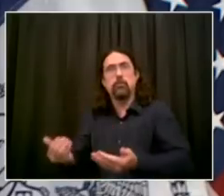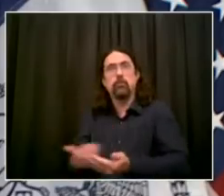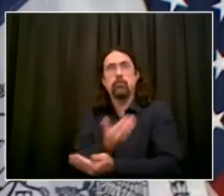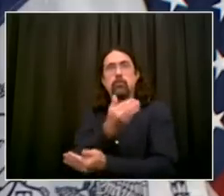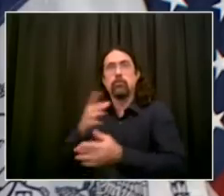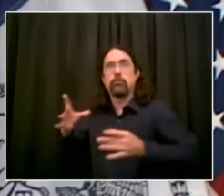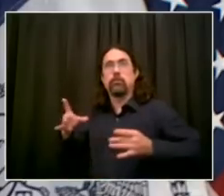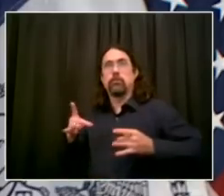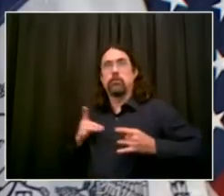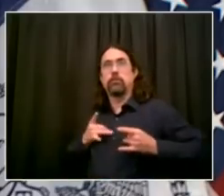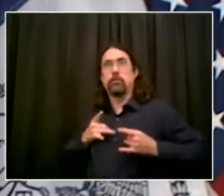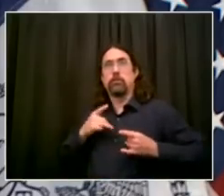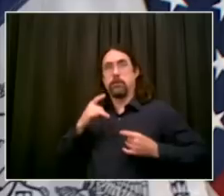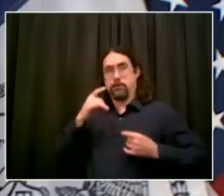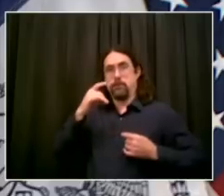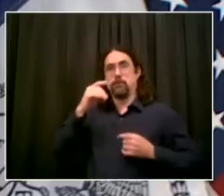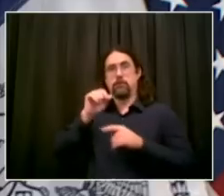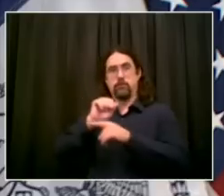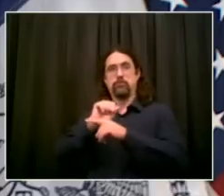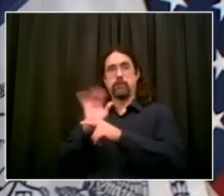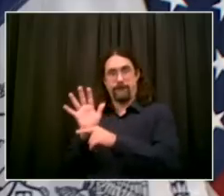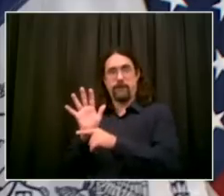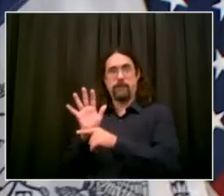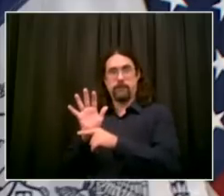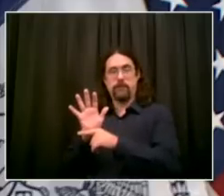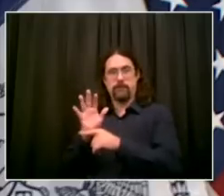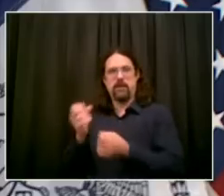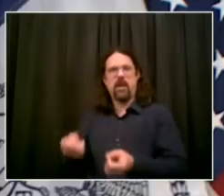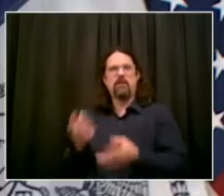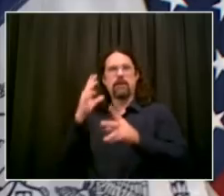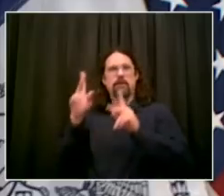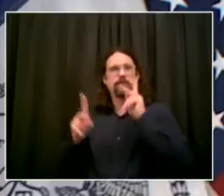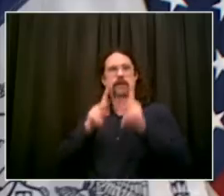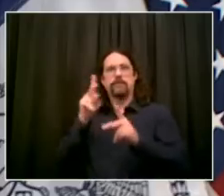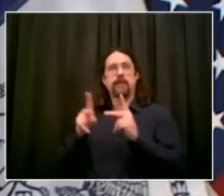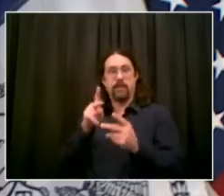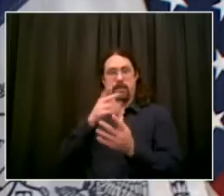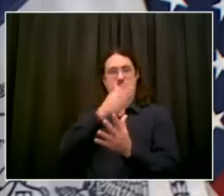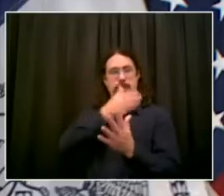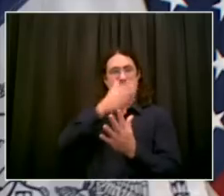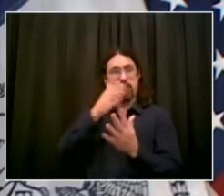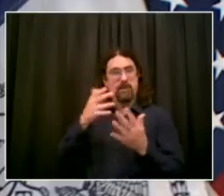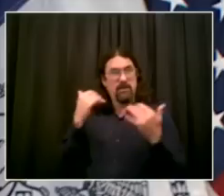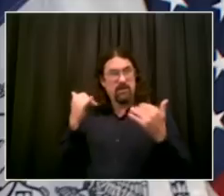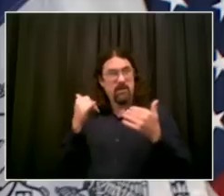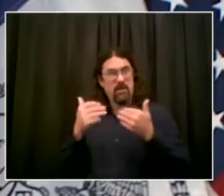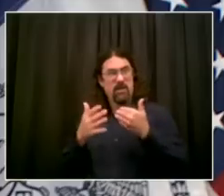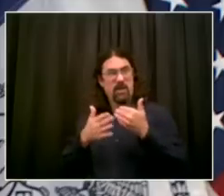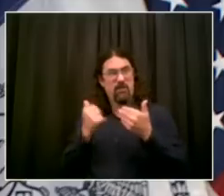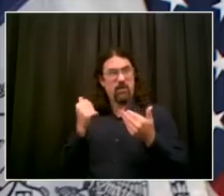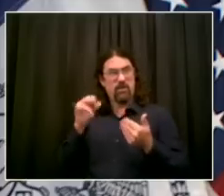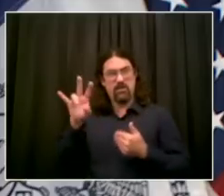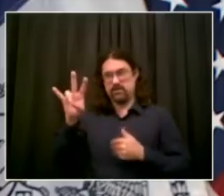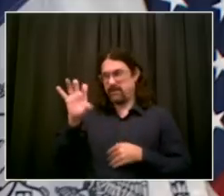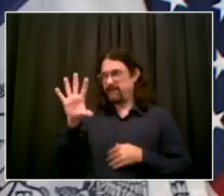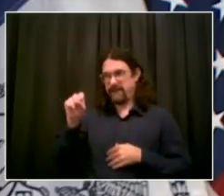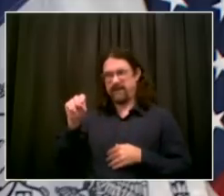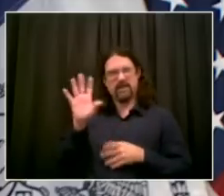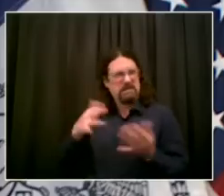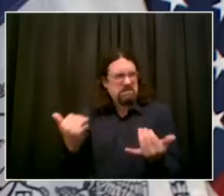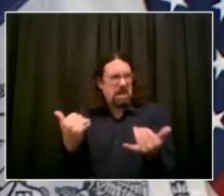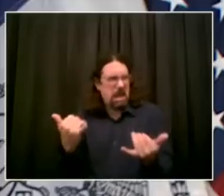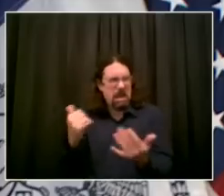cases hit 550 or exceed it? Yeah, let me give again, I'll be the layman who offers the